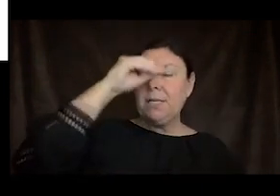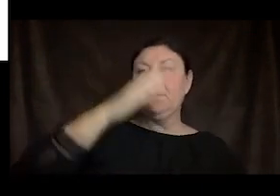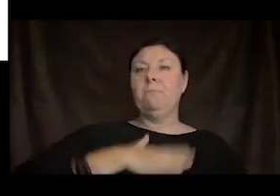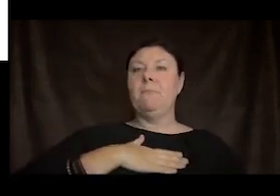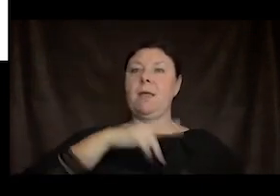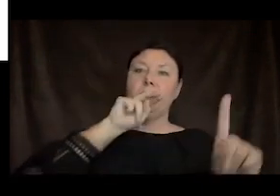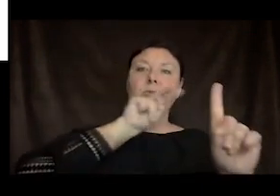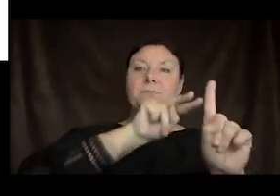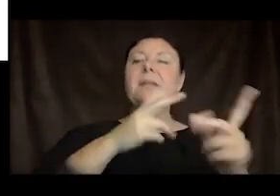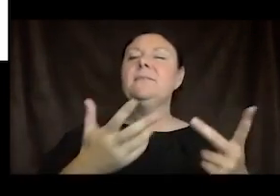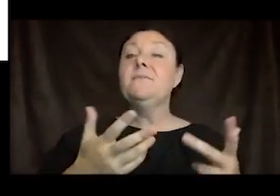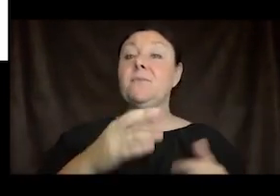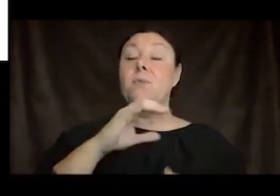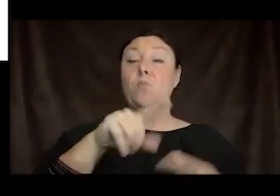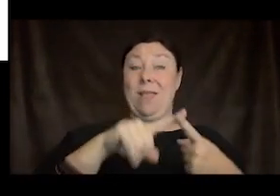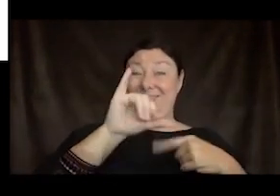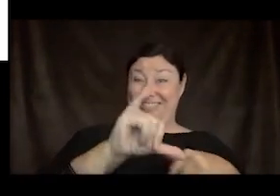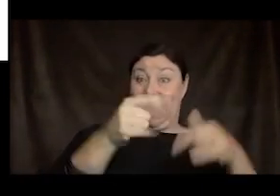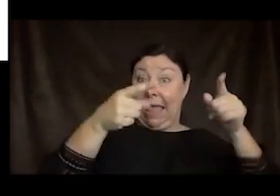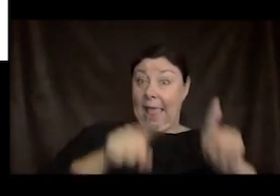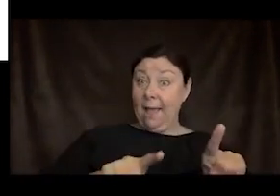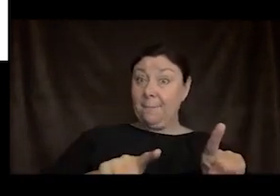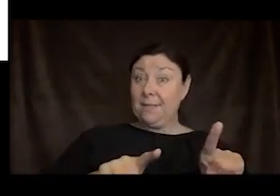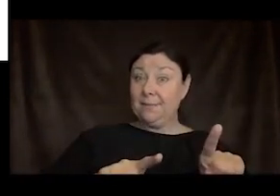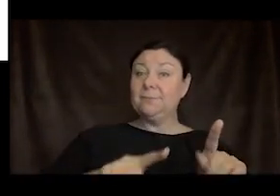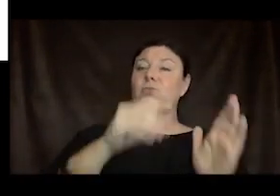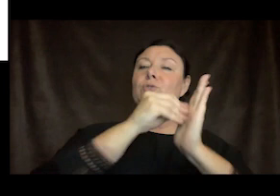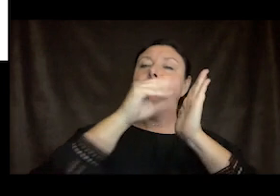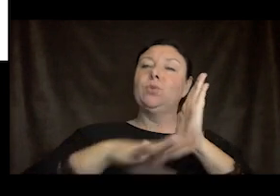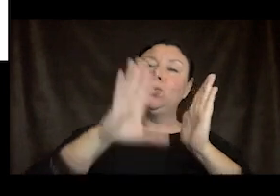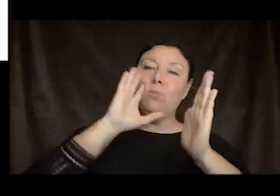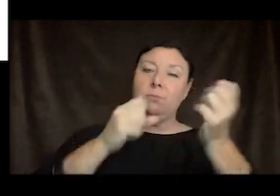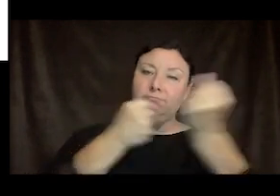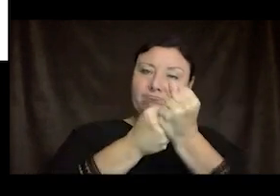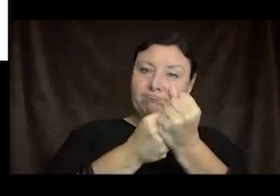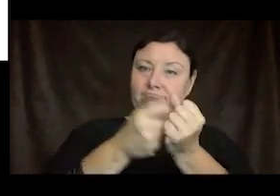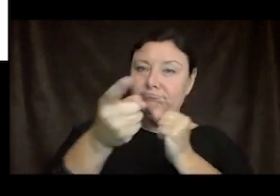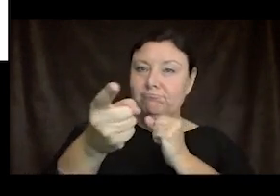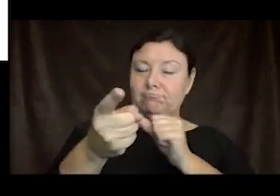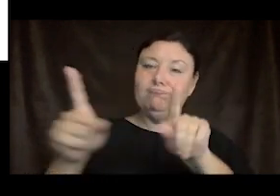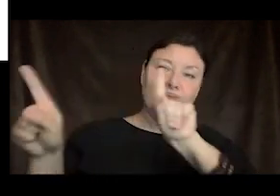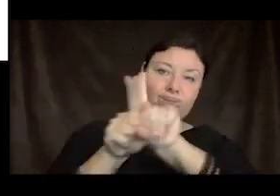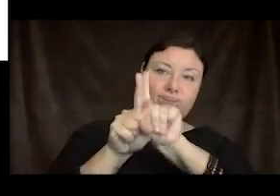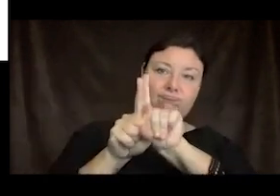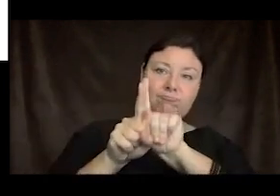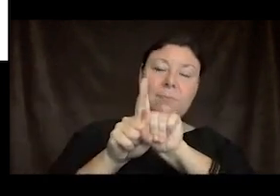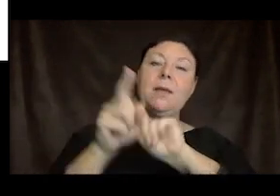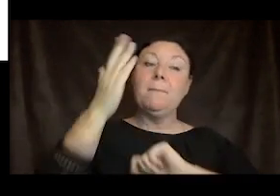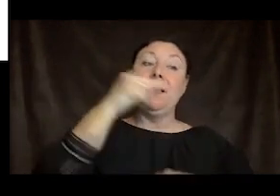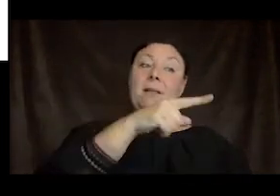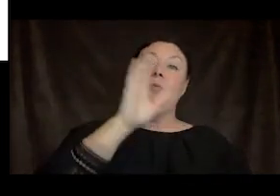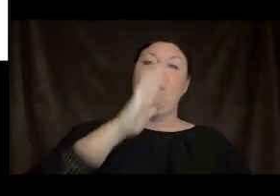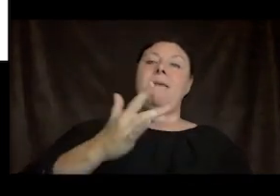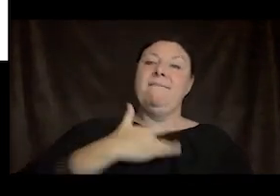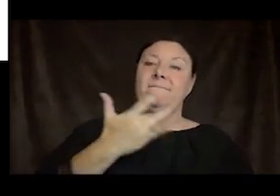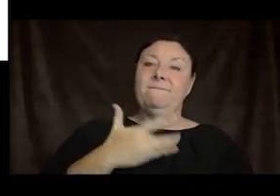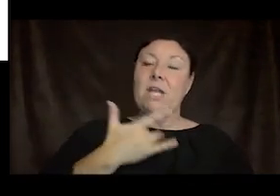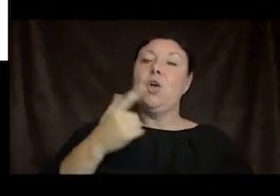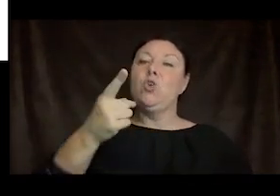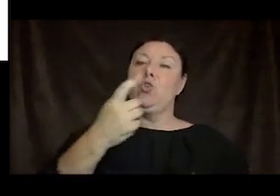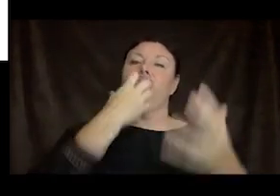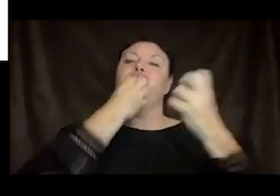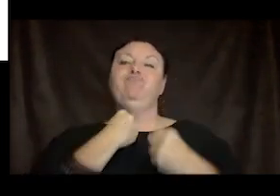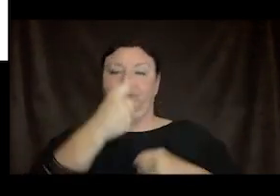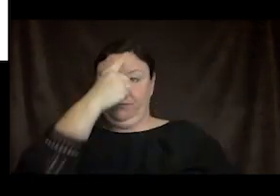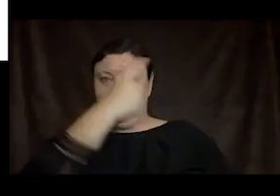that happens, then students will walk with you because they really will believe that you have their best interest at heart.